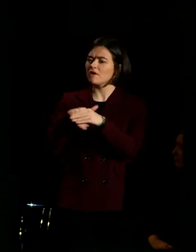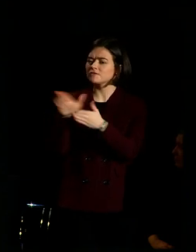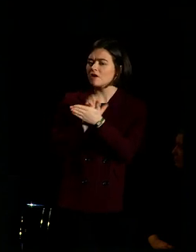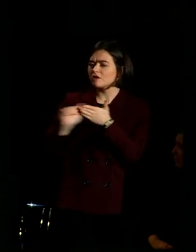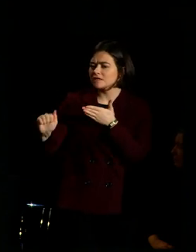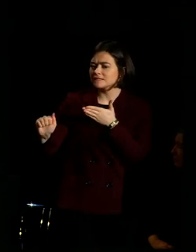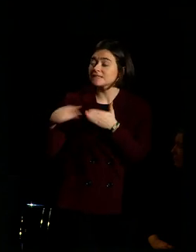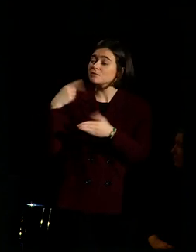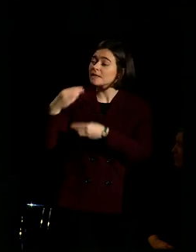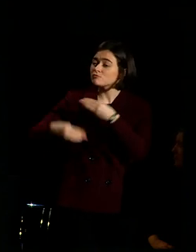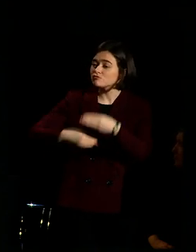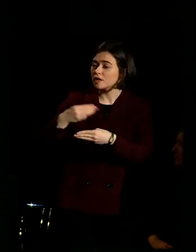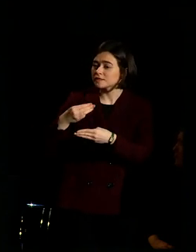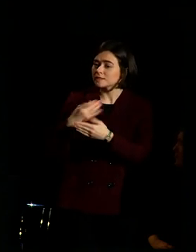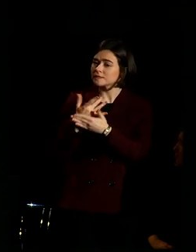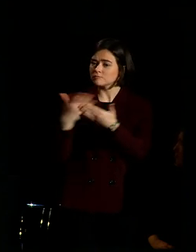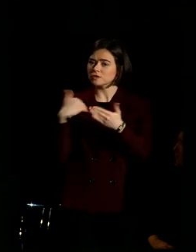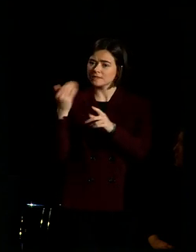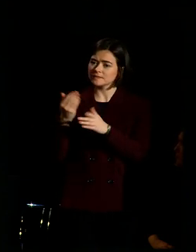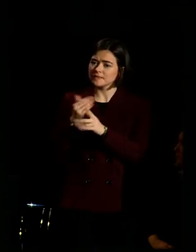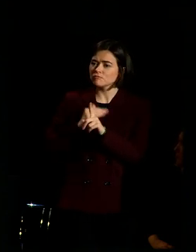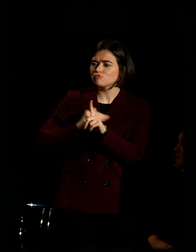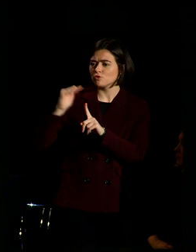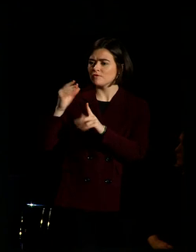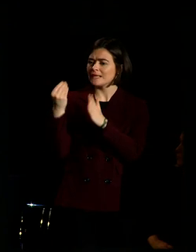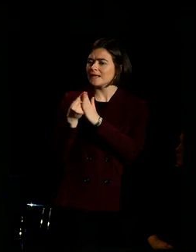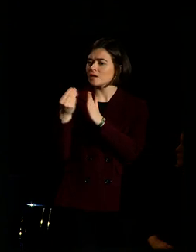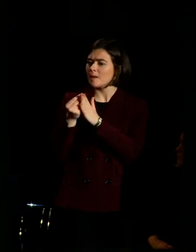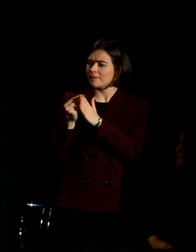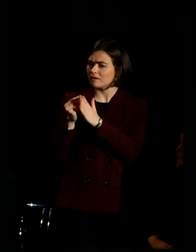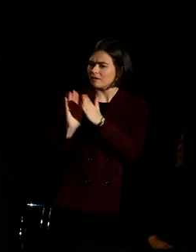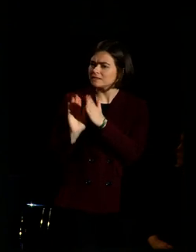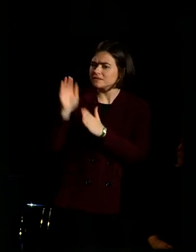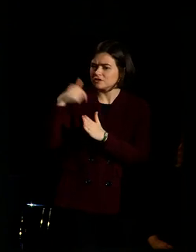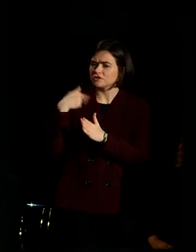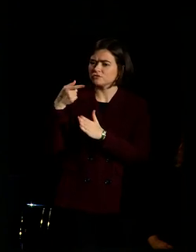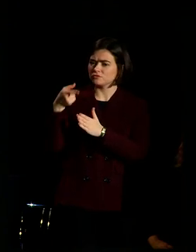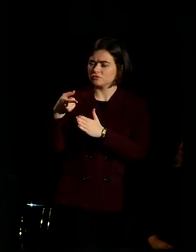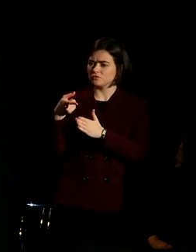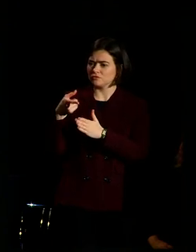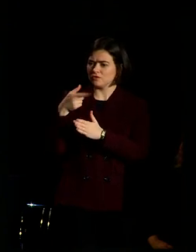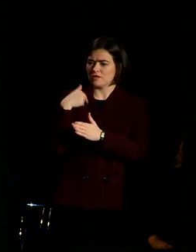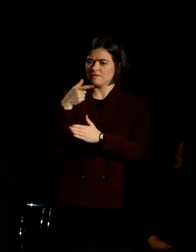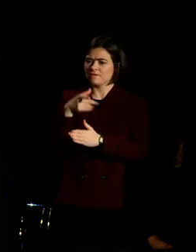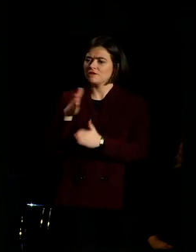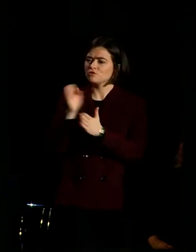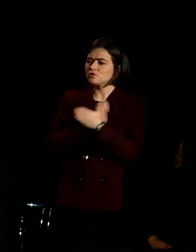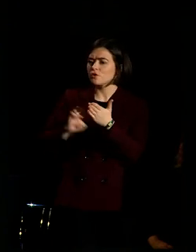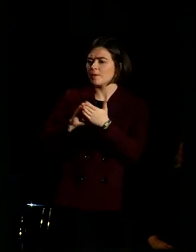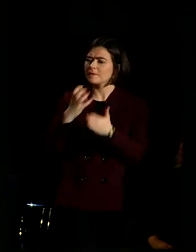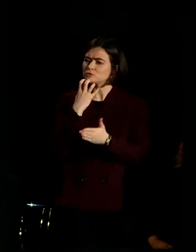this process, as much as the improving economic conditions, that restored European Jews' sense of confidence.